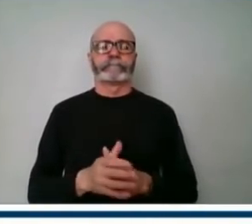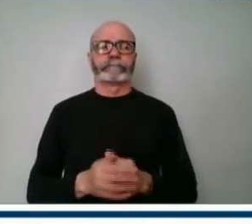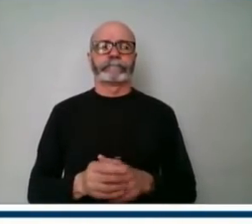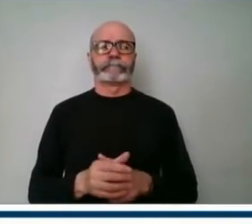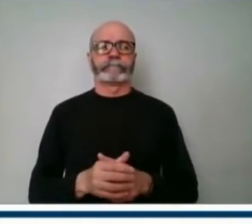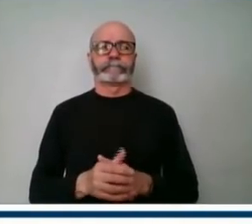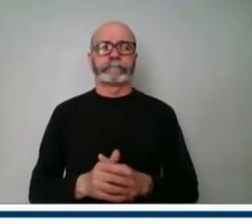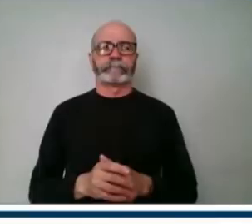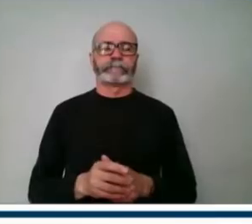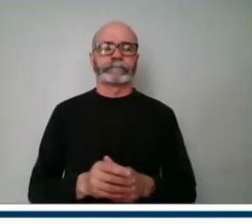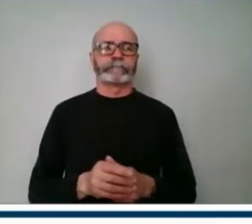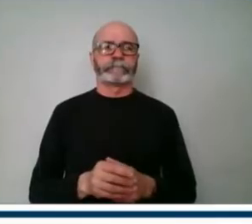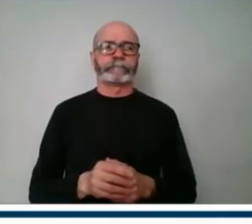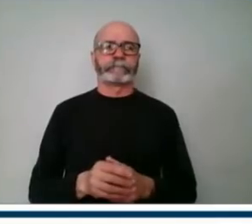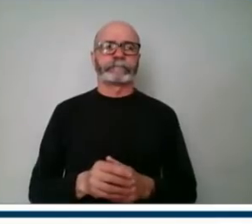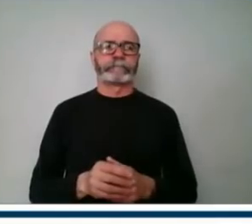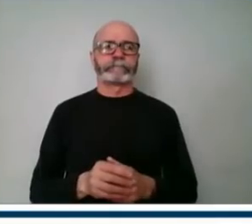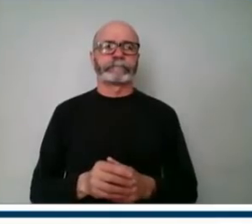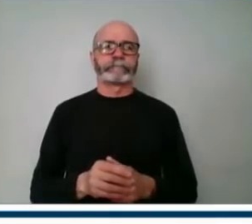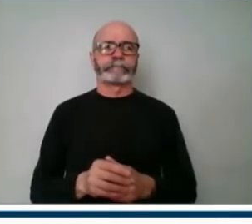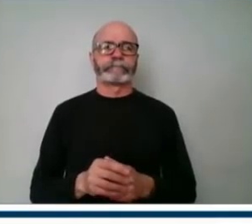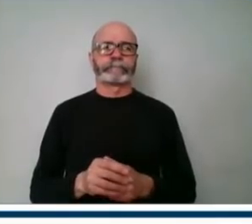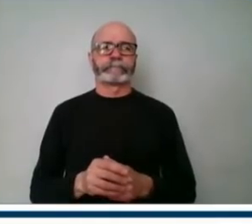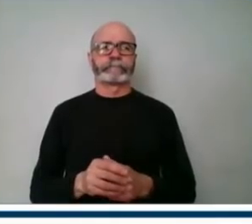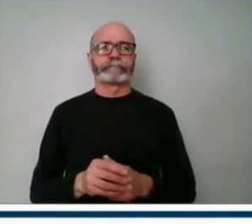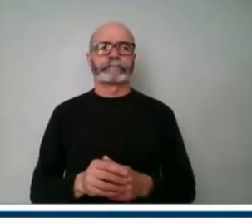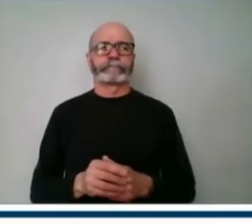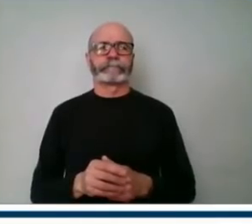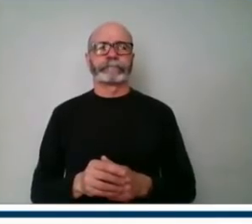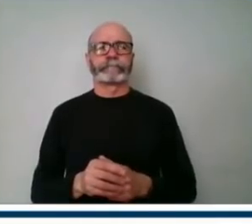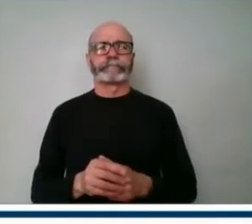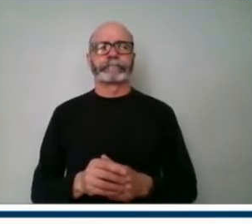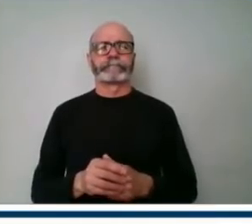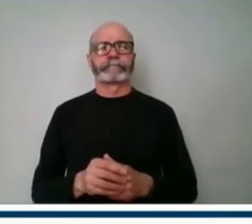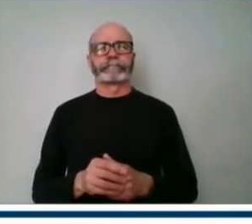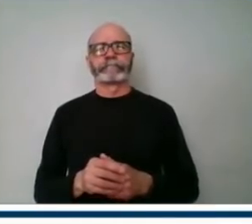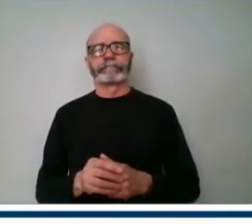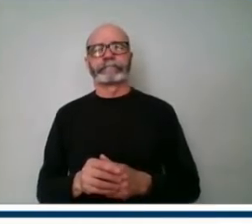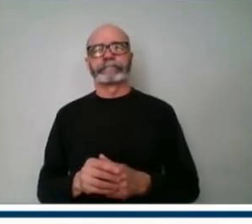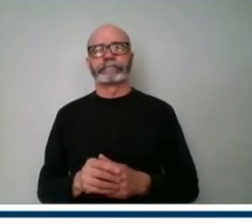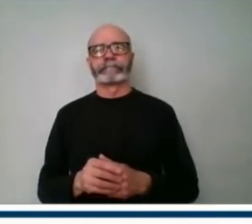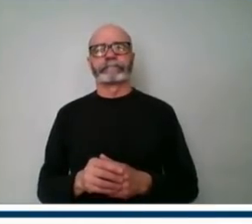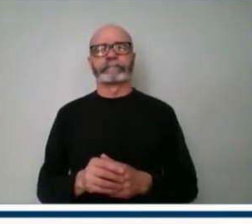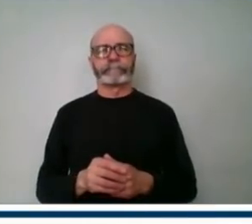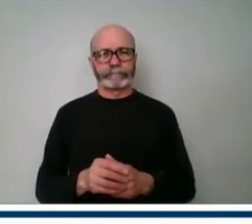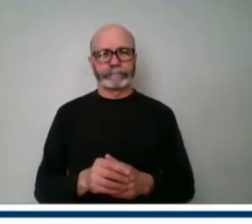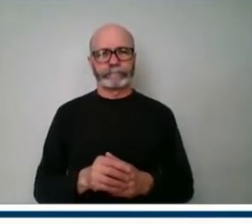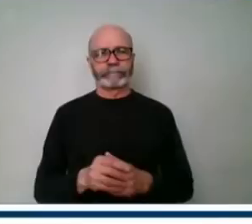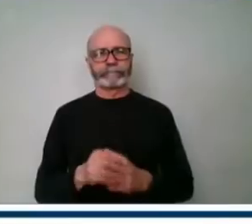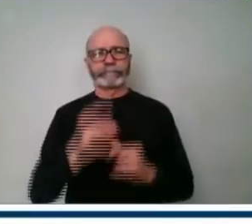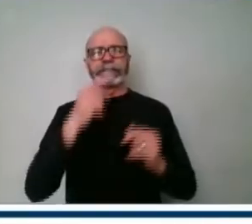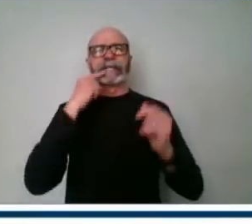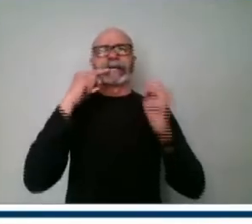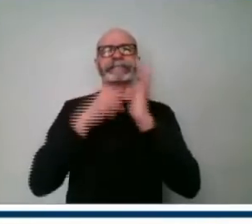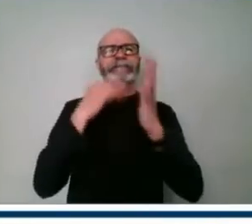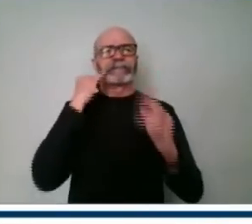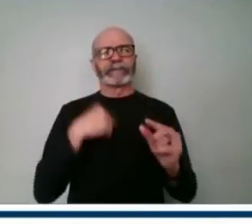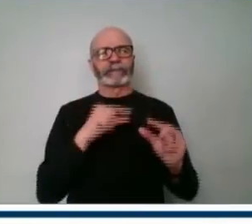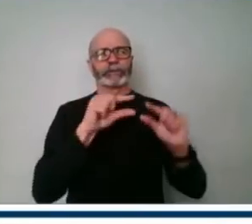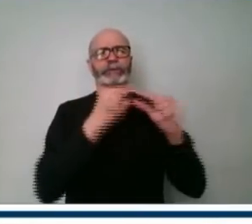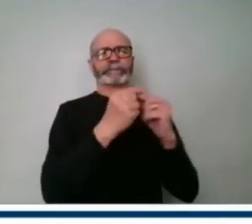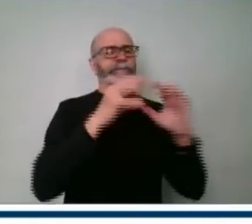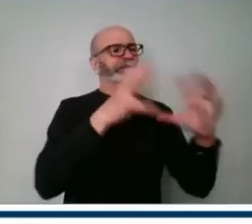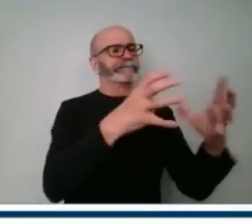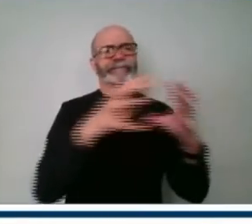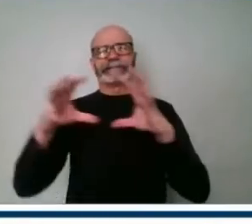it would delay things by saying this group or that group moving up. I get that public health has